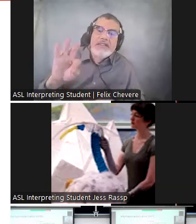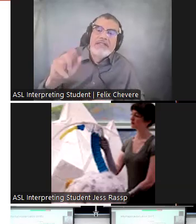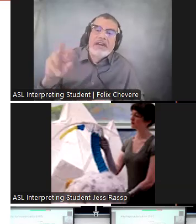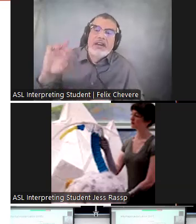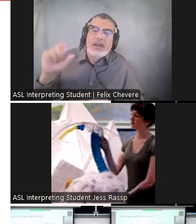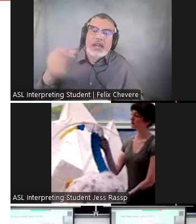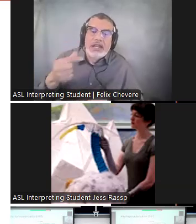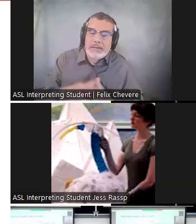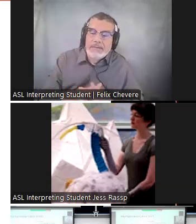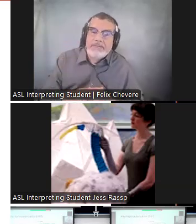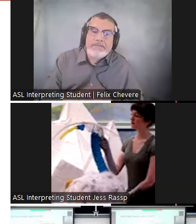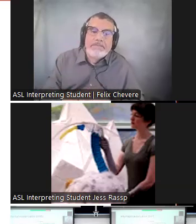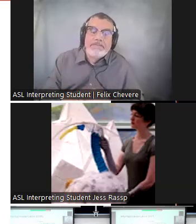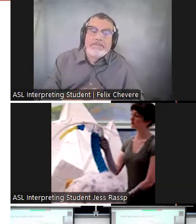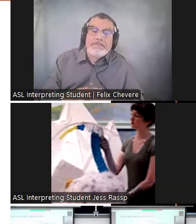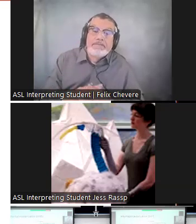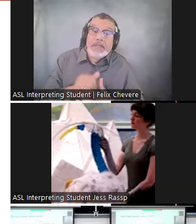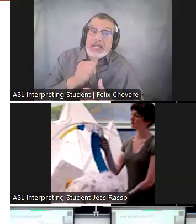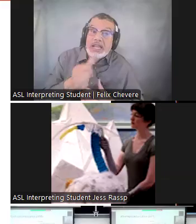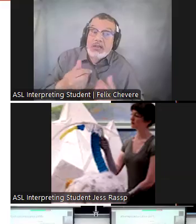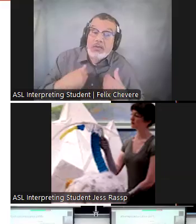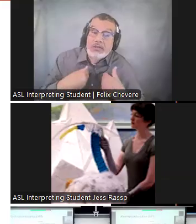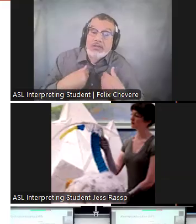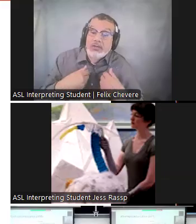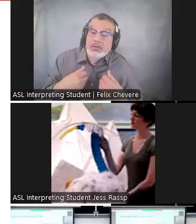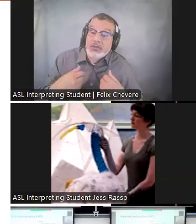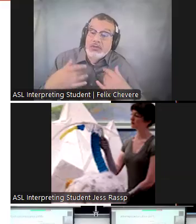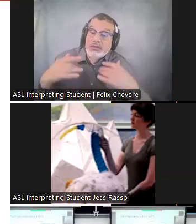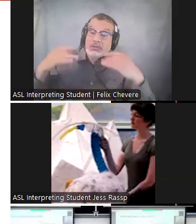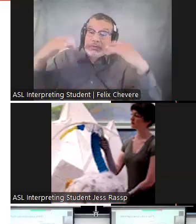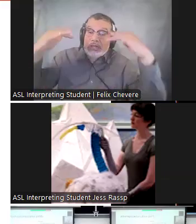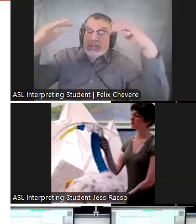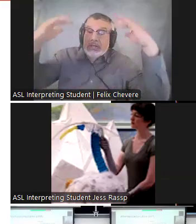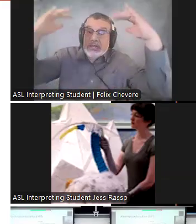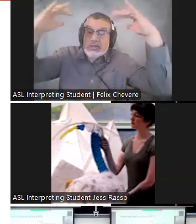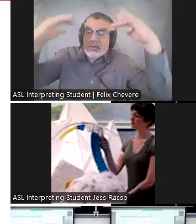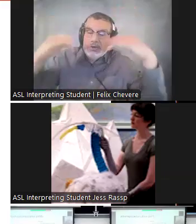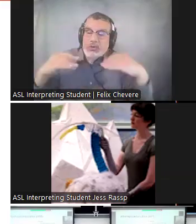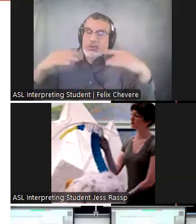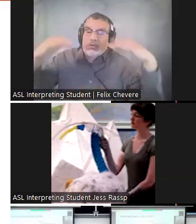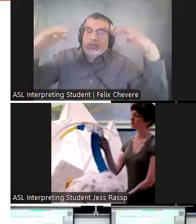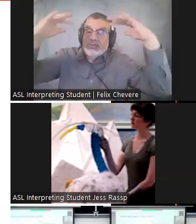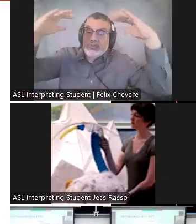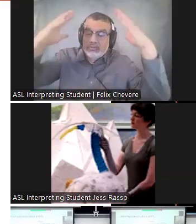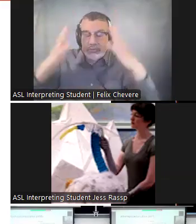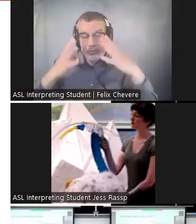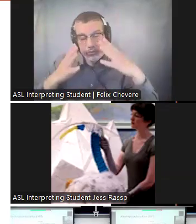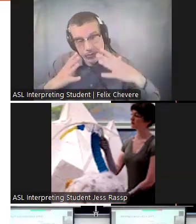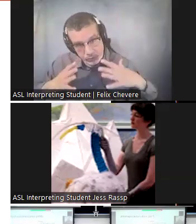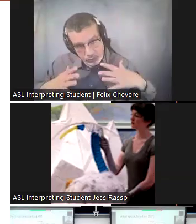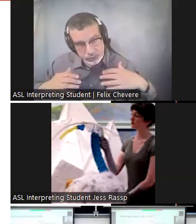overstimulate. That's the idea, all right? You want to slow it down. So, and